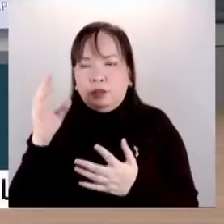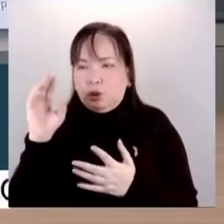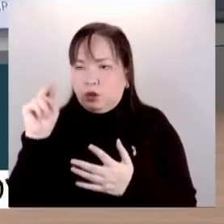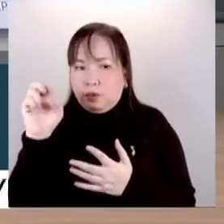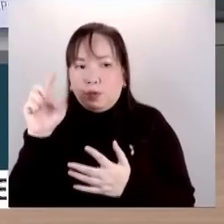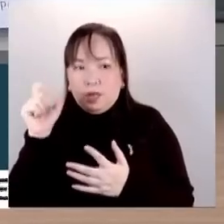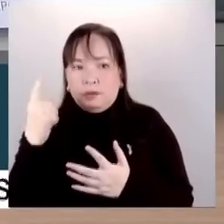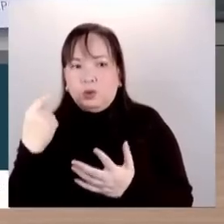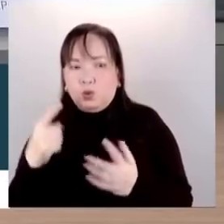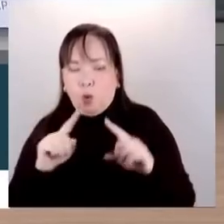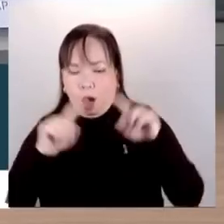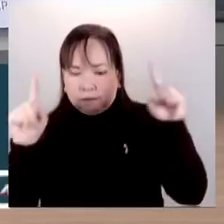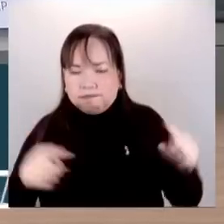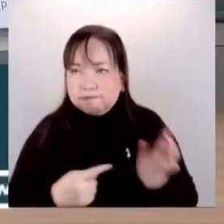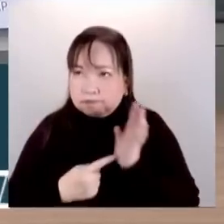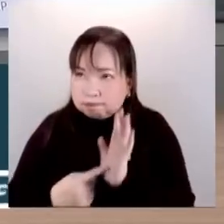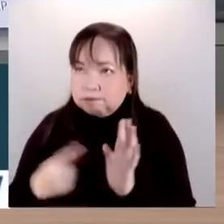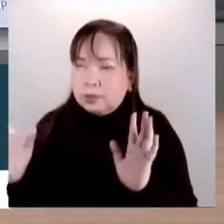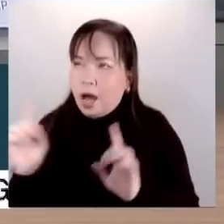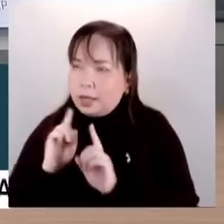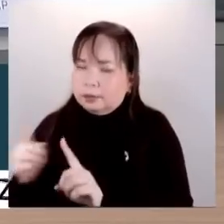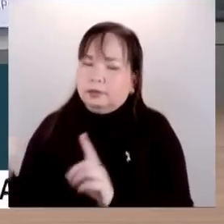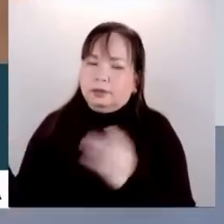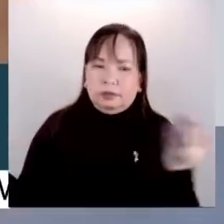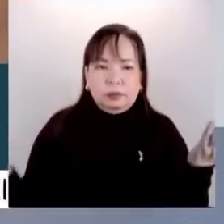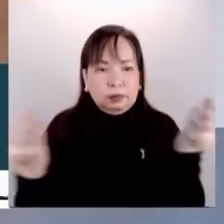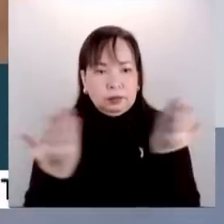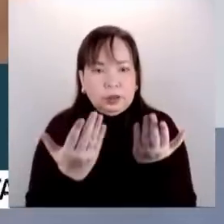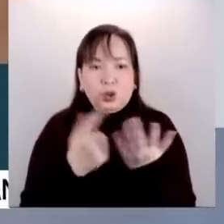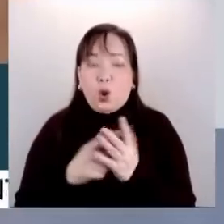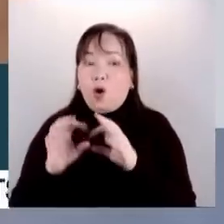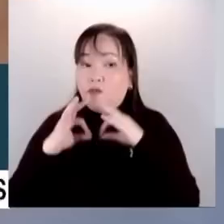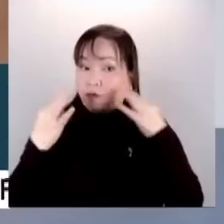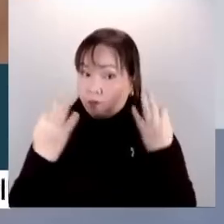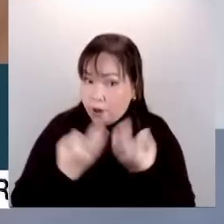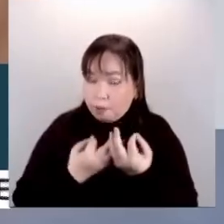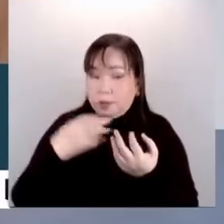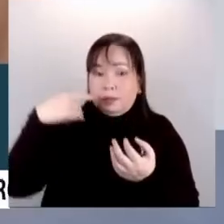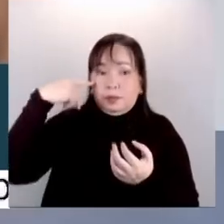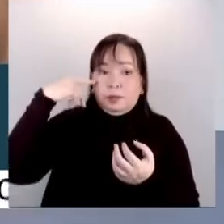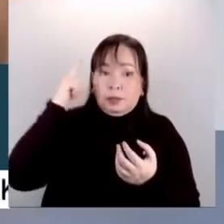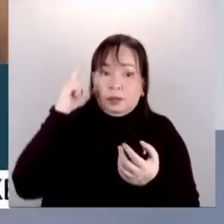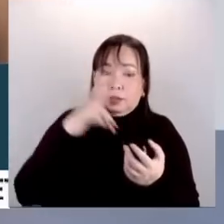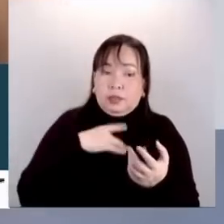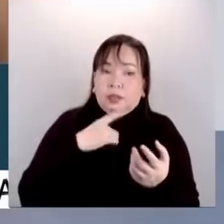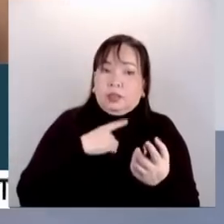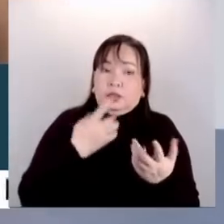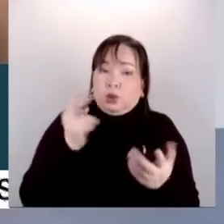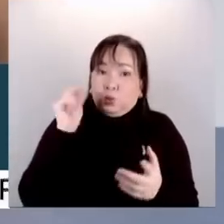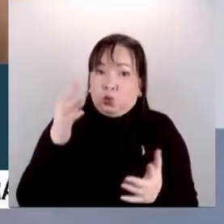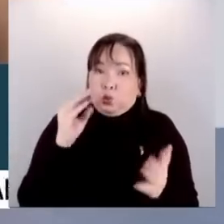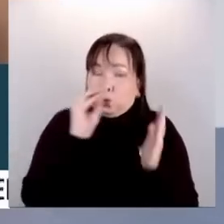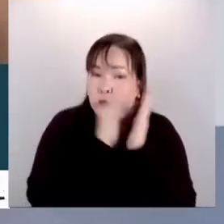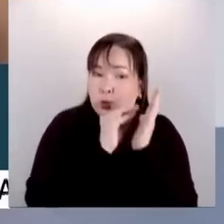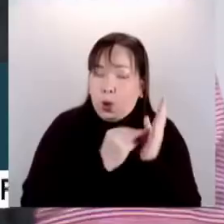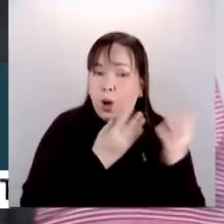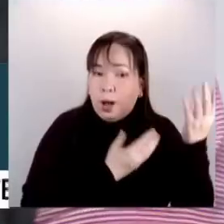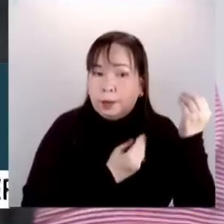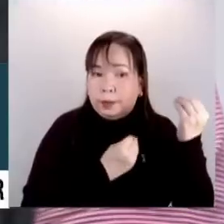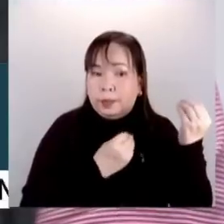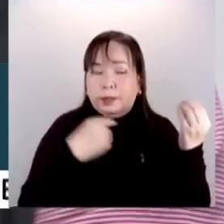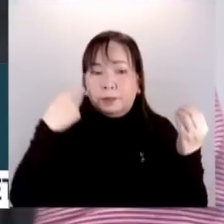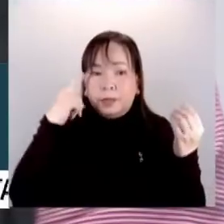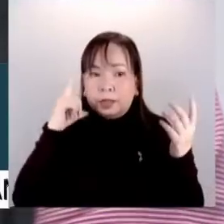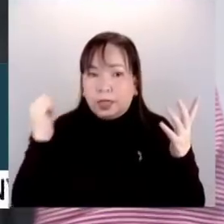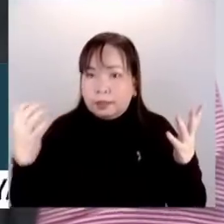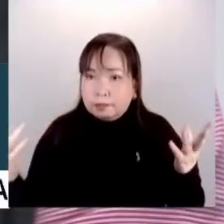Attorney Danilo Pilahio, lawyer for the Mabasa family, says it's possible the new complaint in the Lapid case, which will be filed on Monday, may be consolidated with